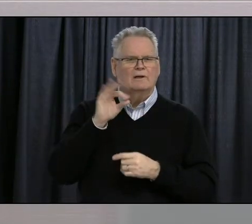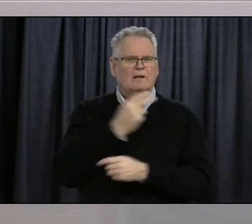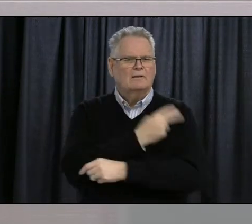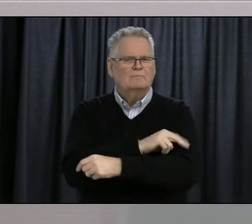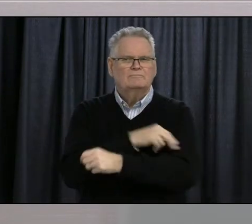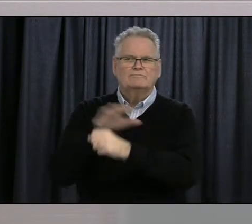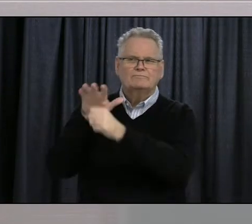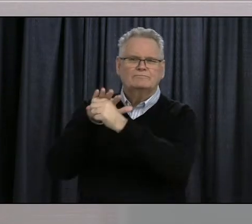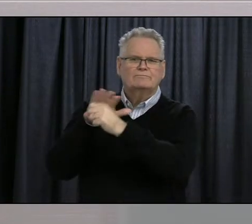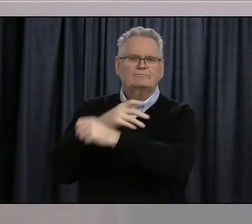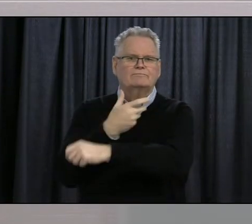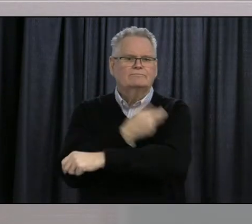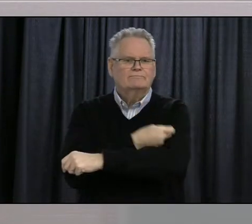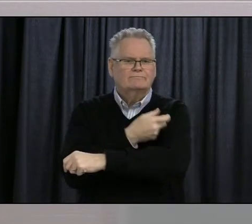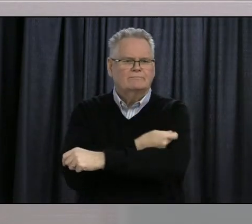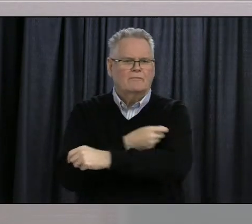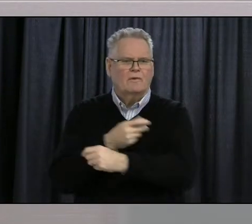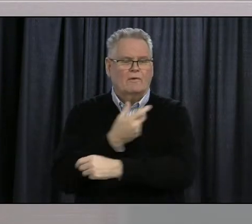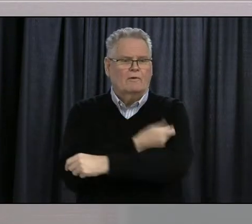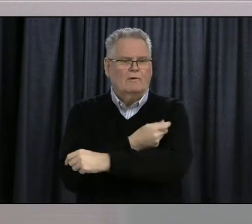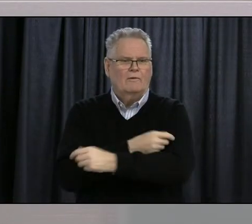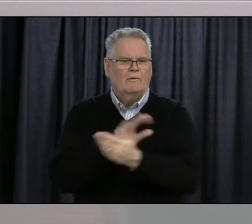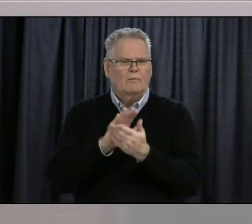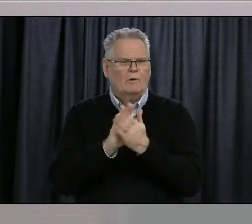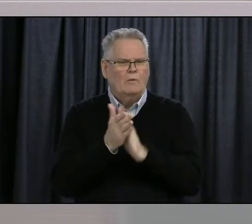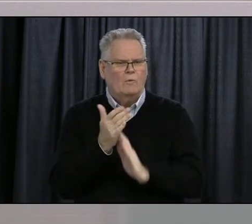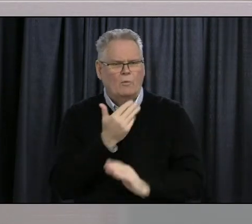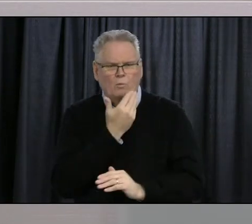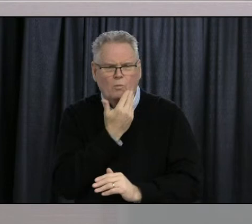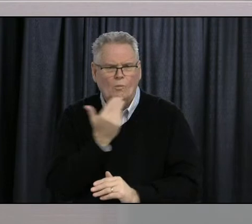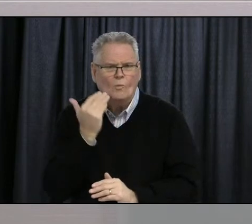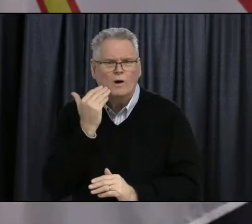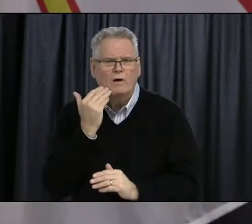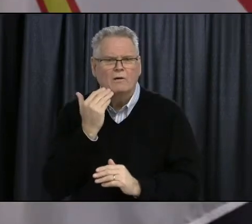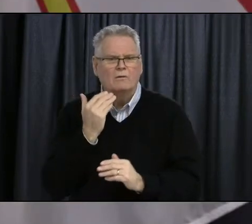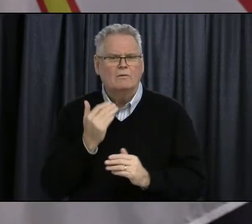to give us more details? What exactly was the cause and what specific changes have they made?